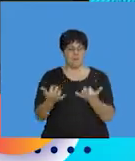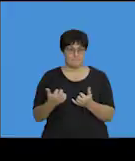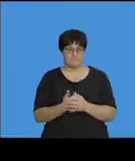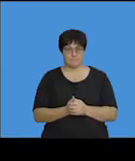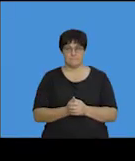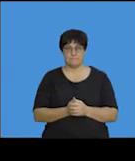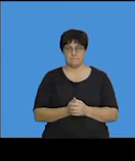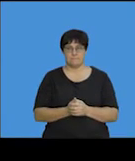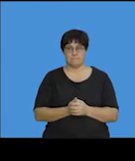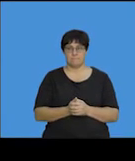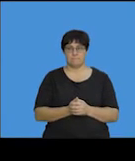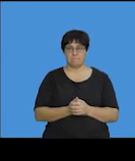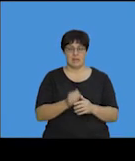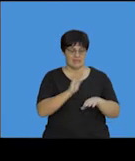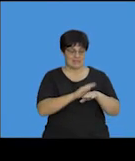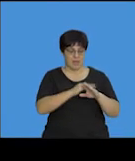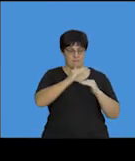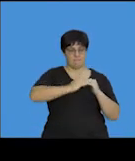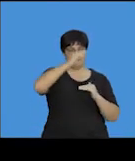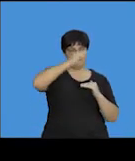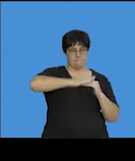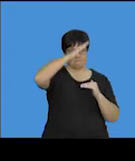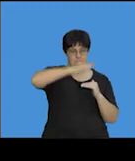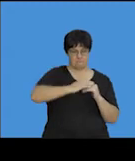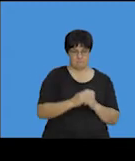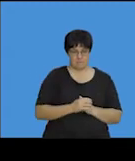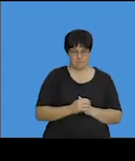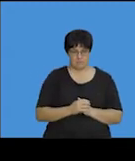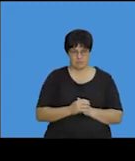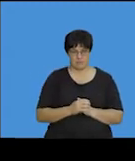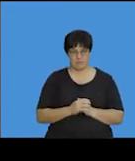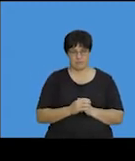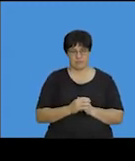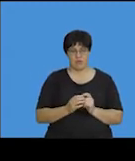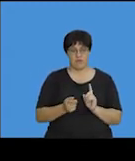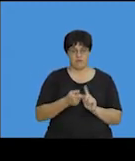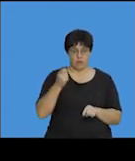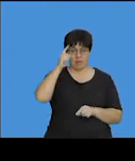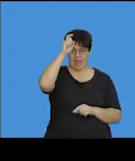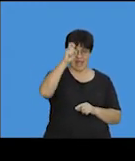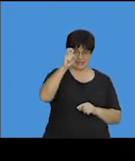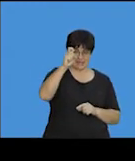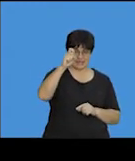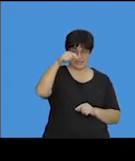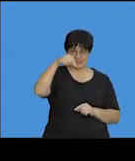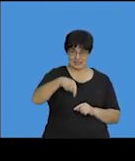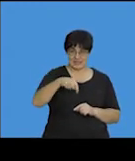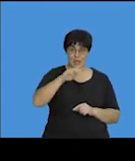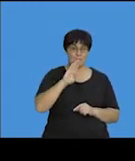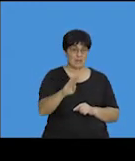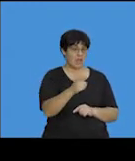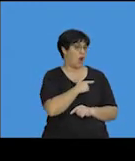work out then is this time. How long does it take to go from